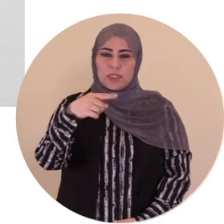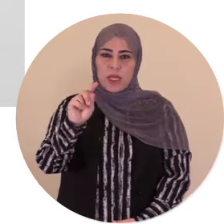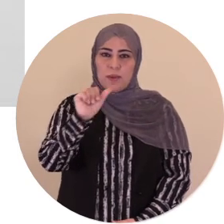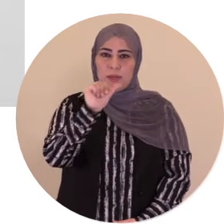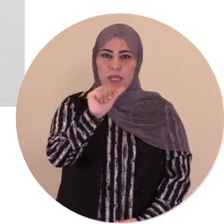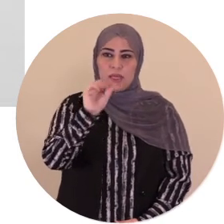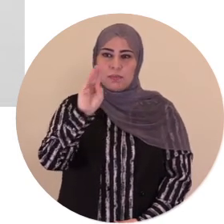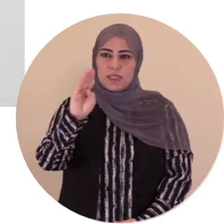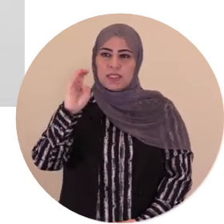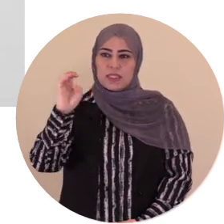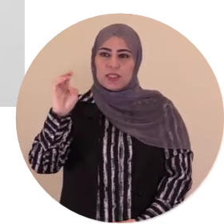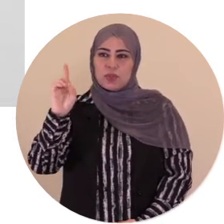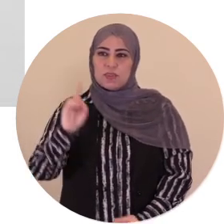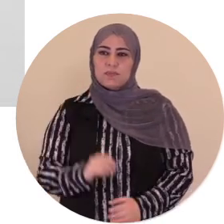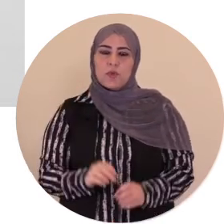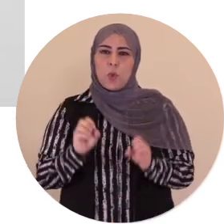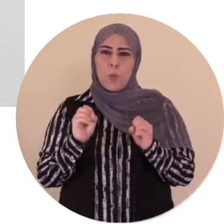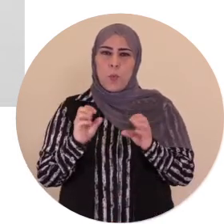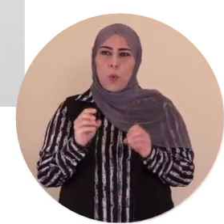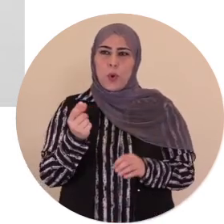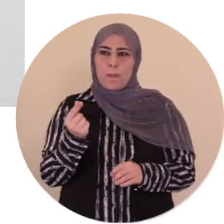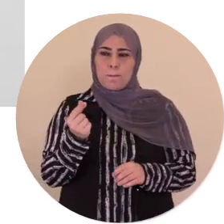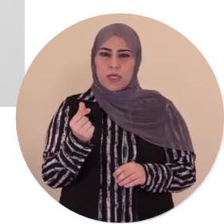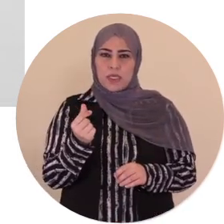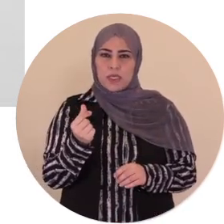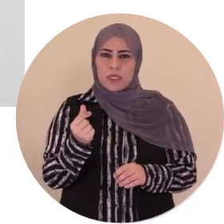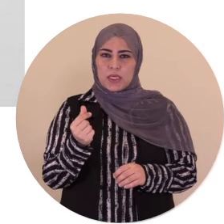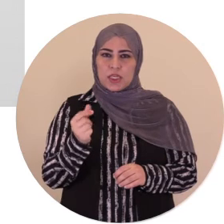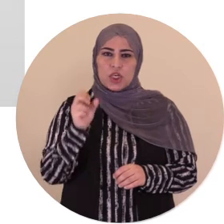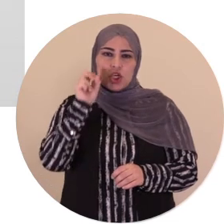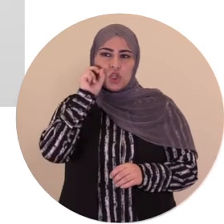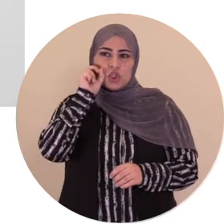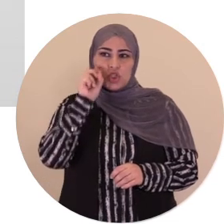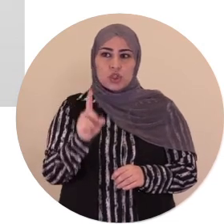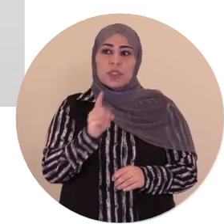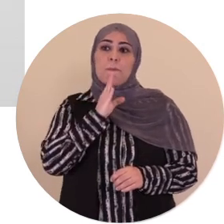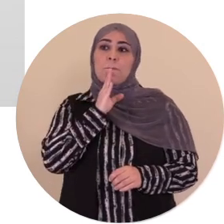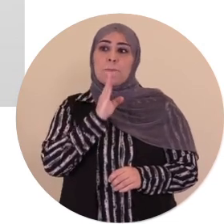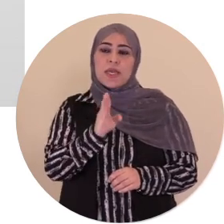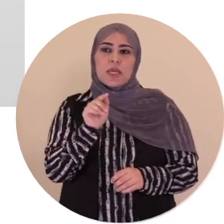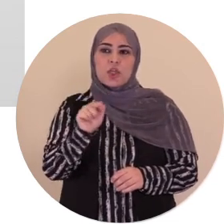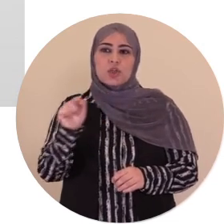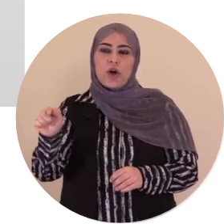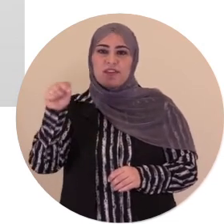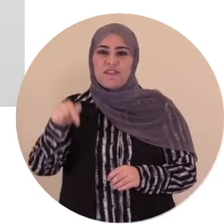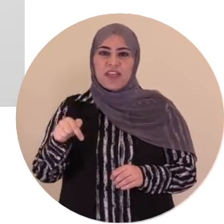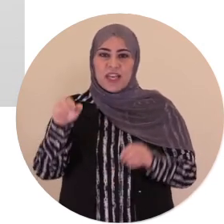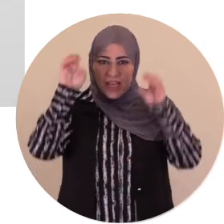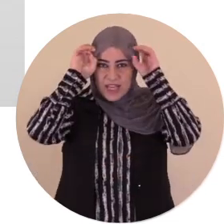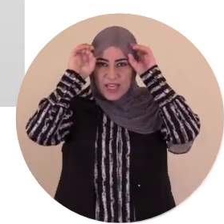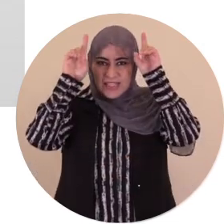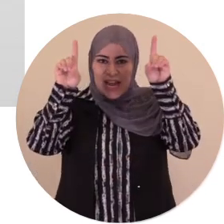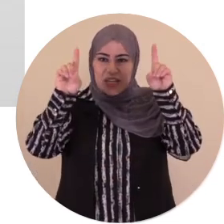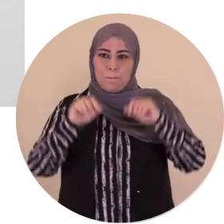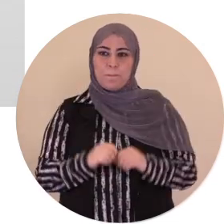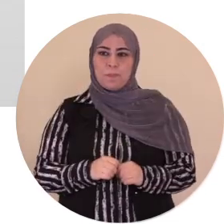answers. More money should be in education, but it depends on the funds available. More money should be, yes,